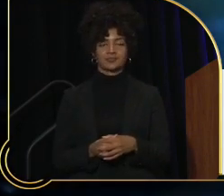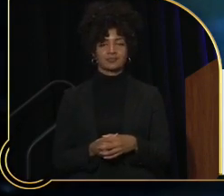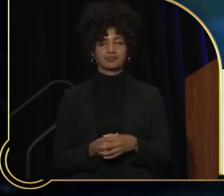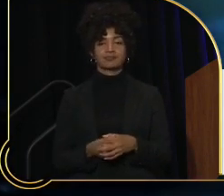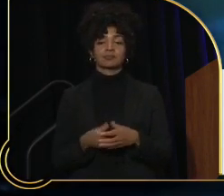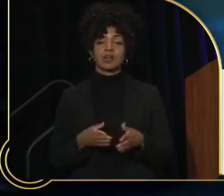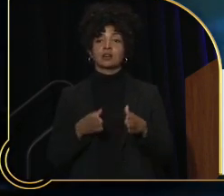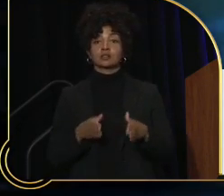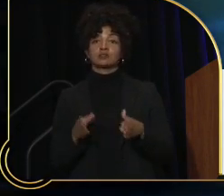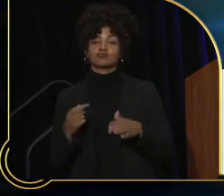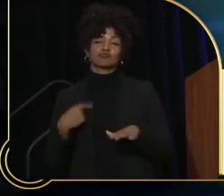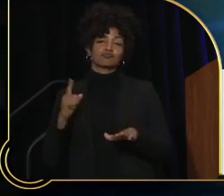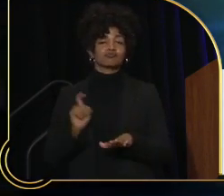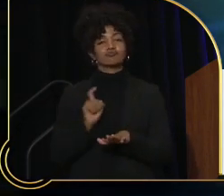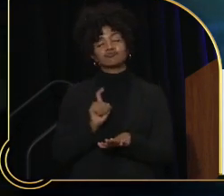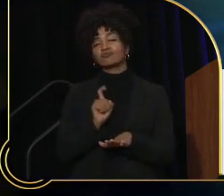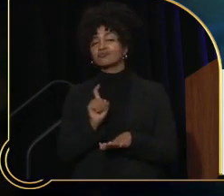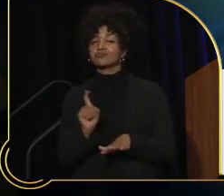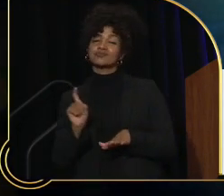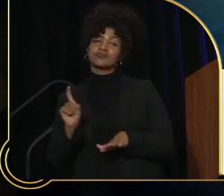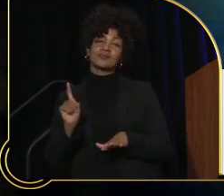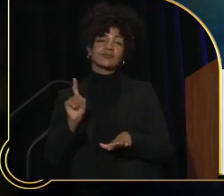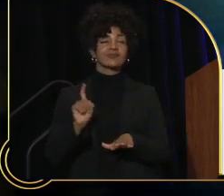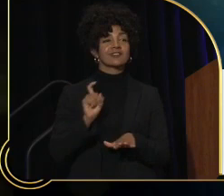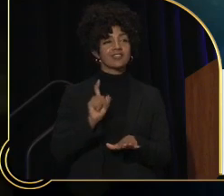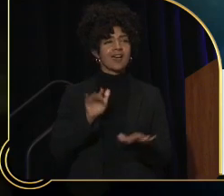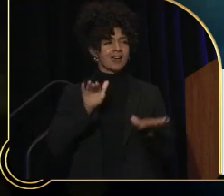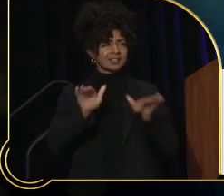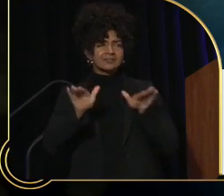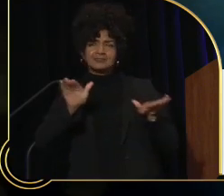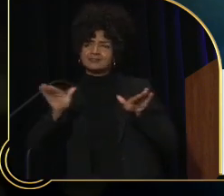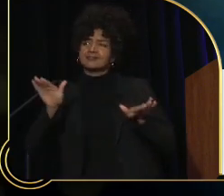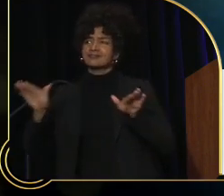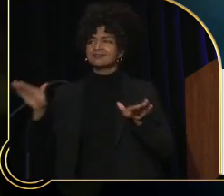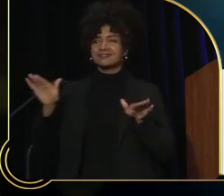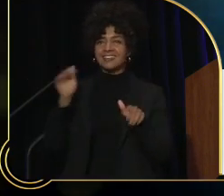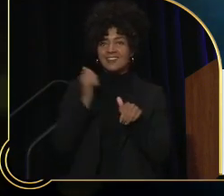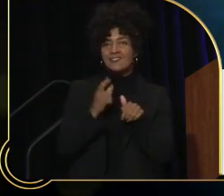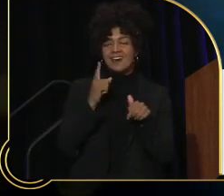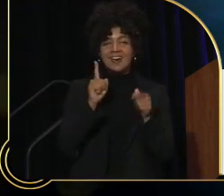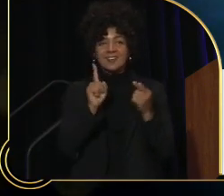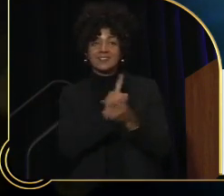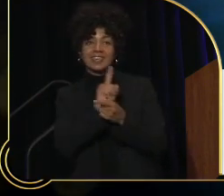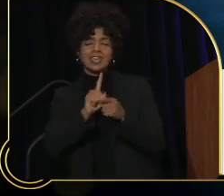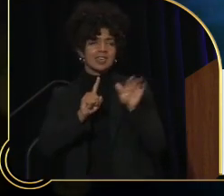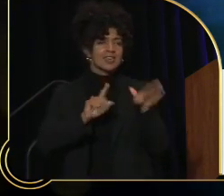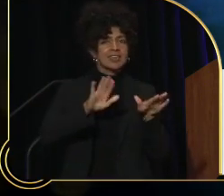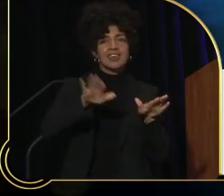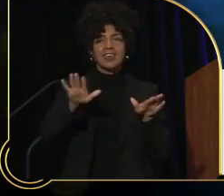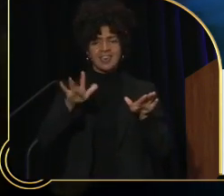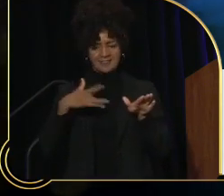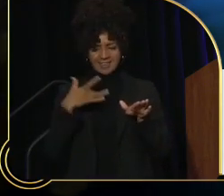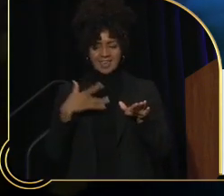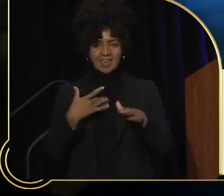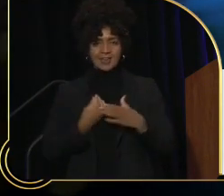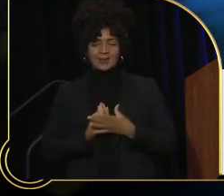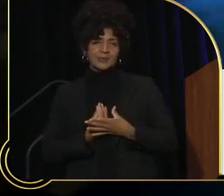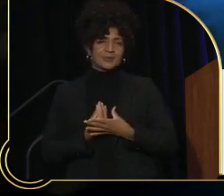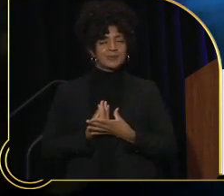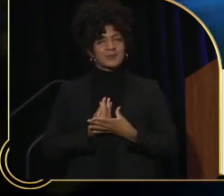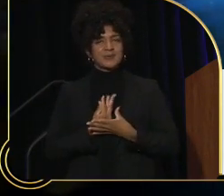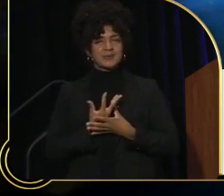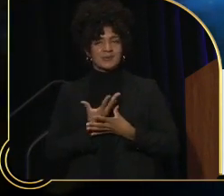Walking down the street, telling everyone I meet about this feeling that is